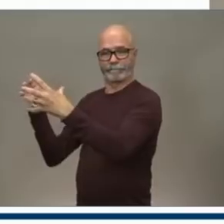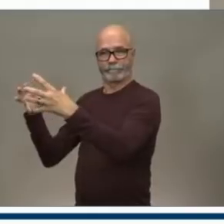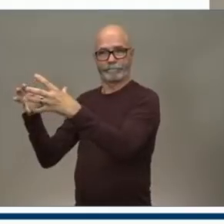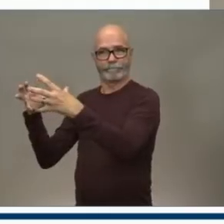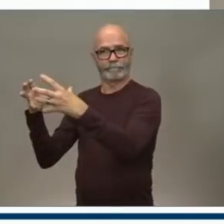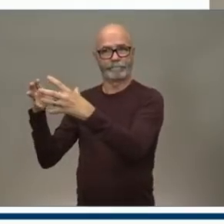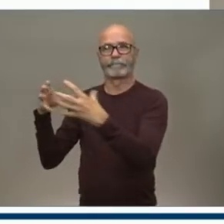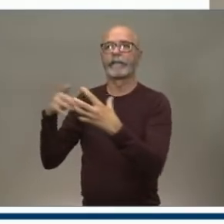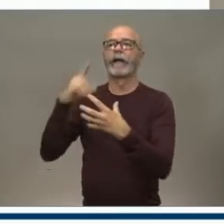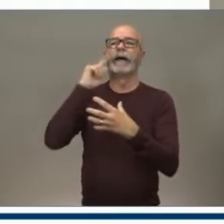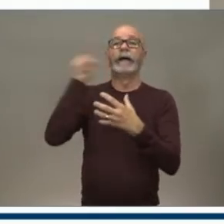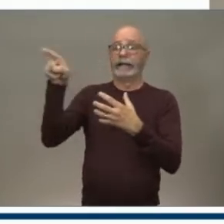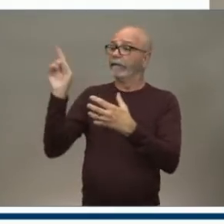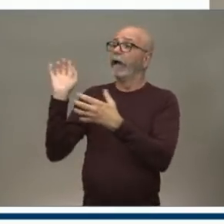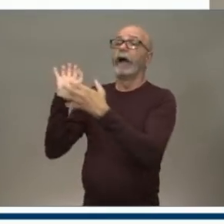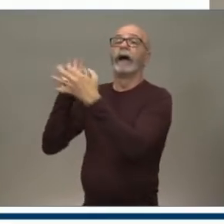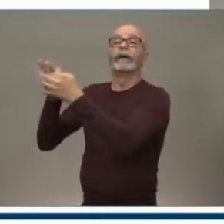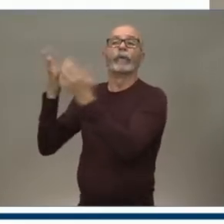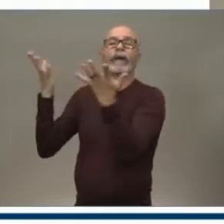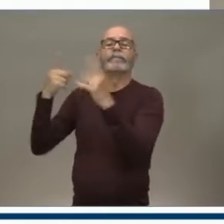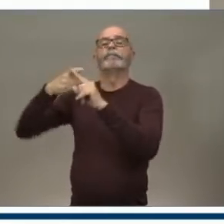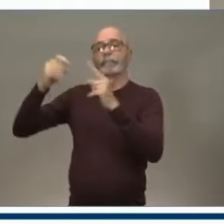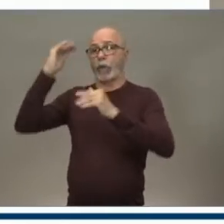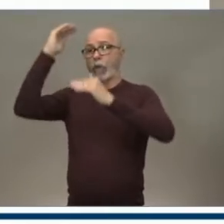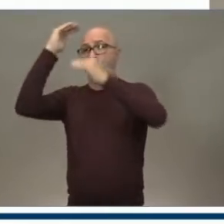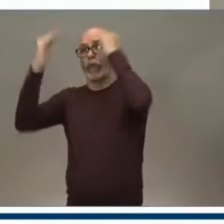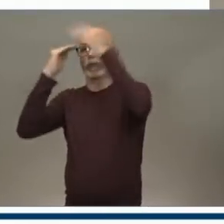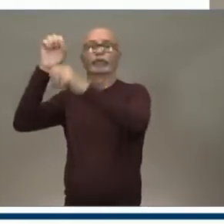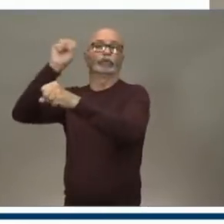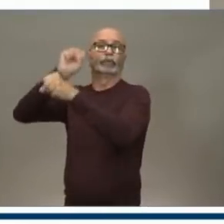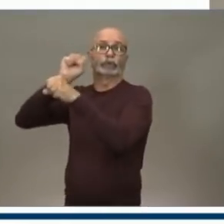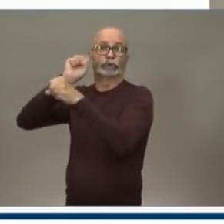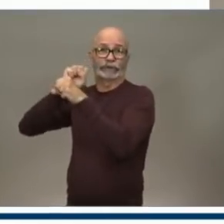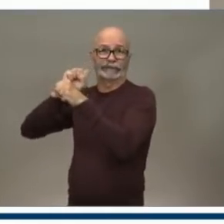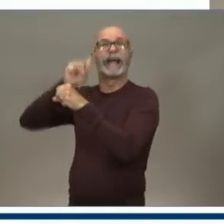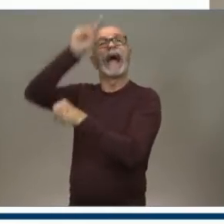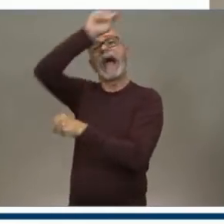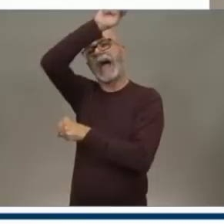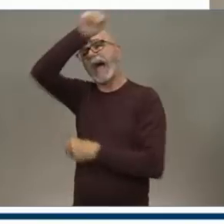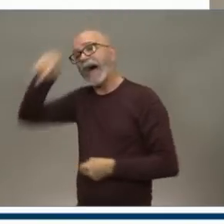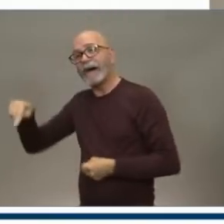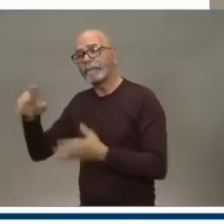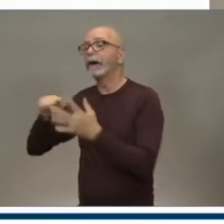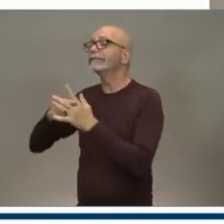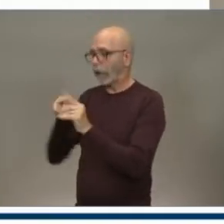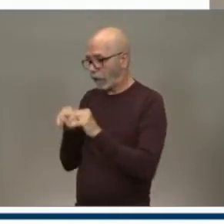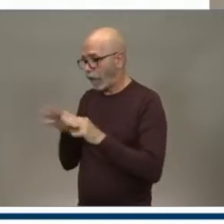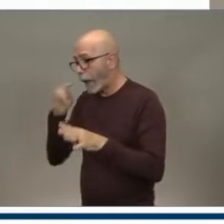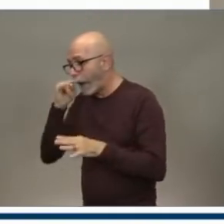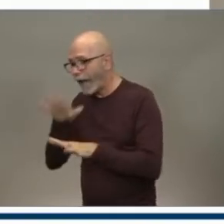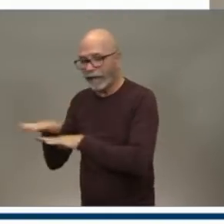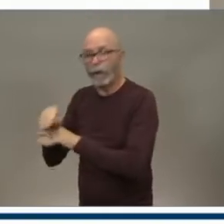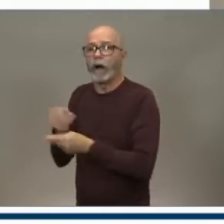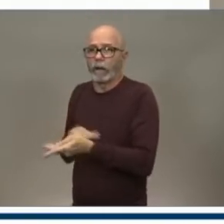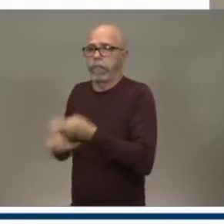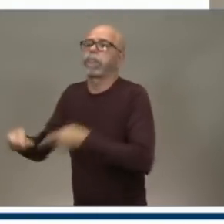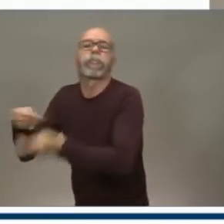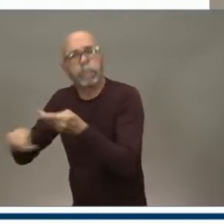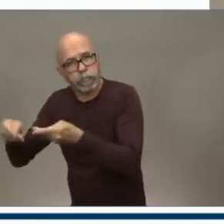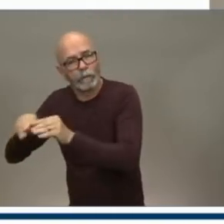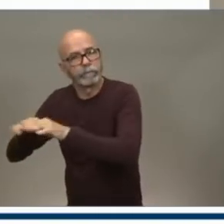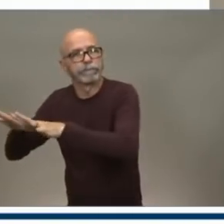adults who are in a workplace. So it shows how that's a good example of how when you have the more spread you